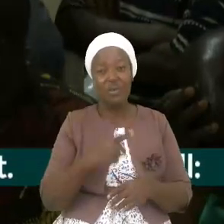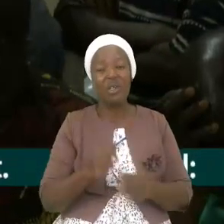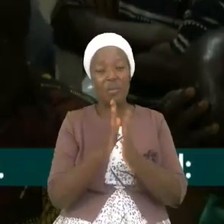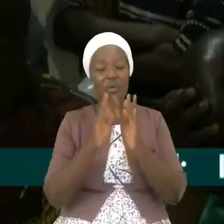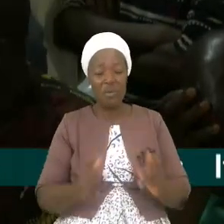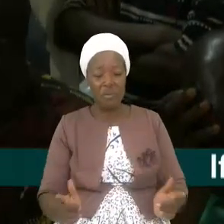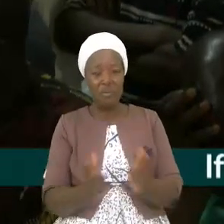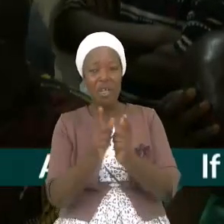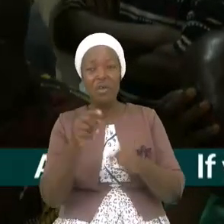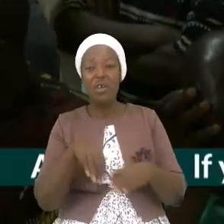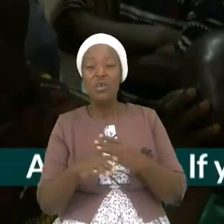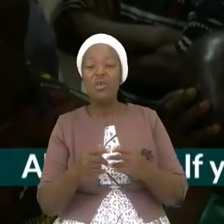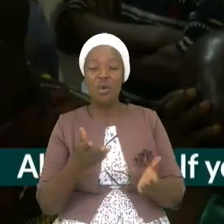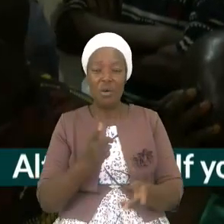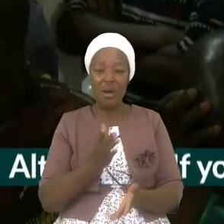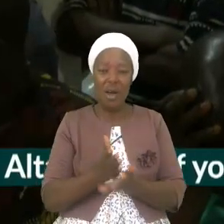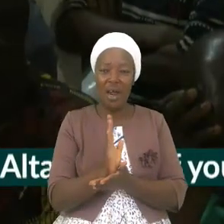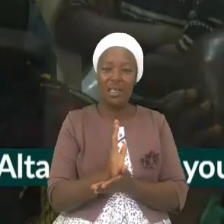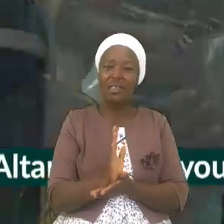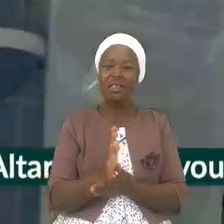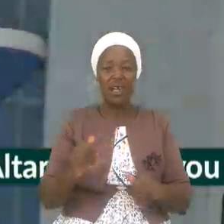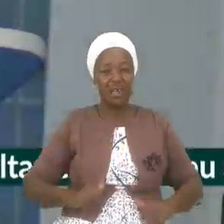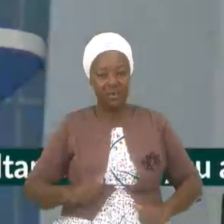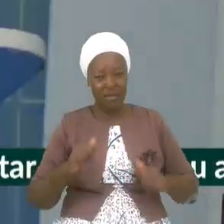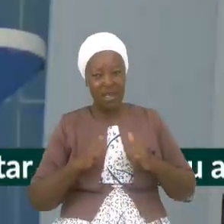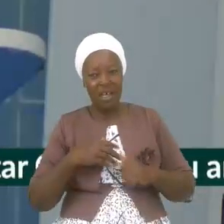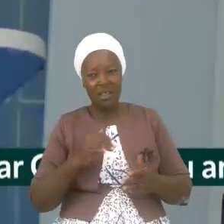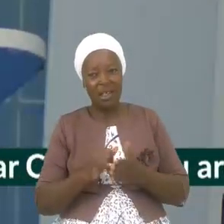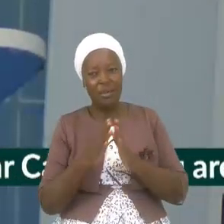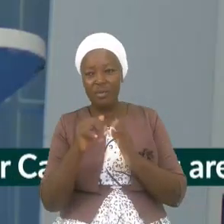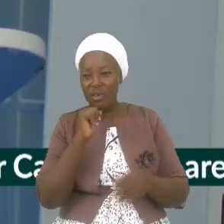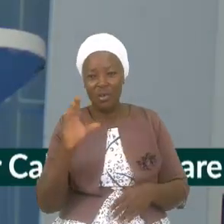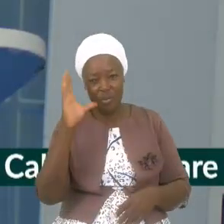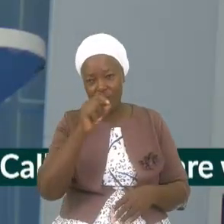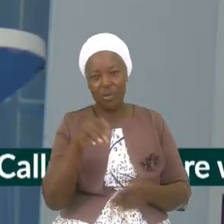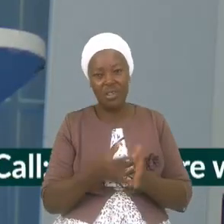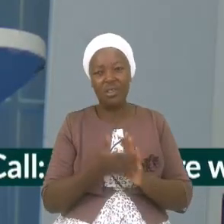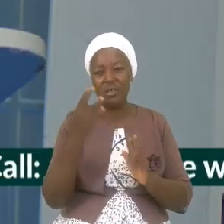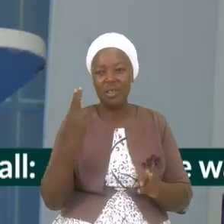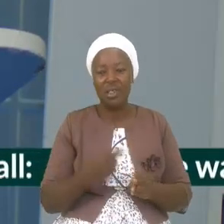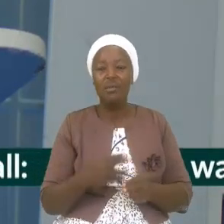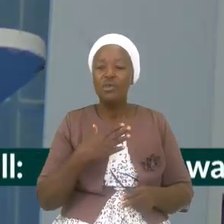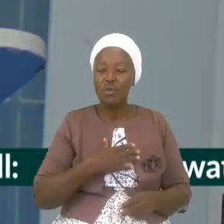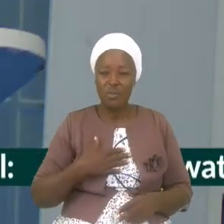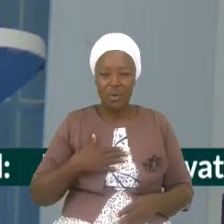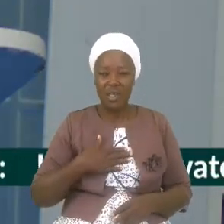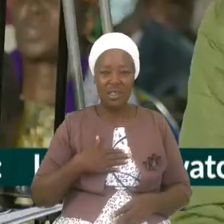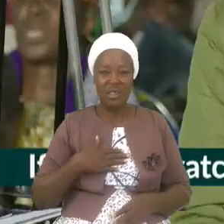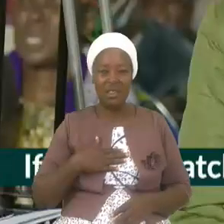So therefore, make sure you give us the correct address so that you'll be a